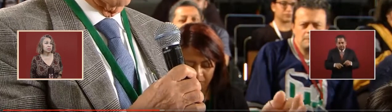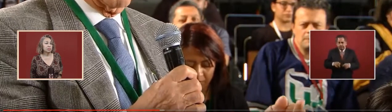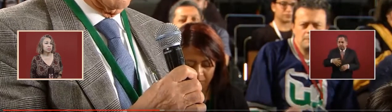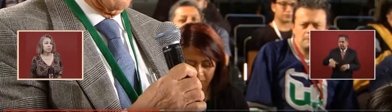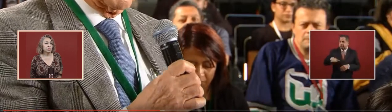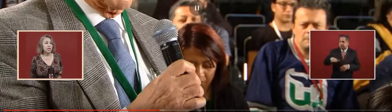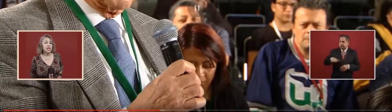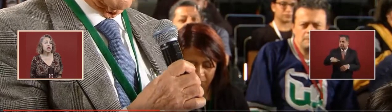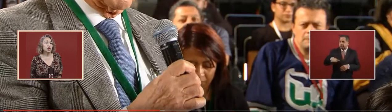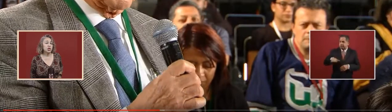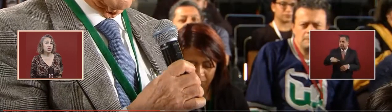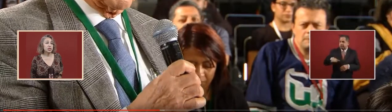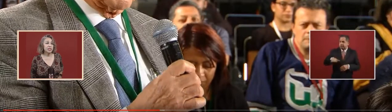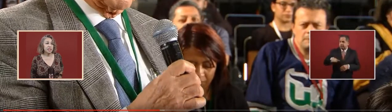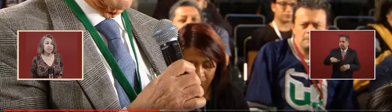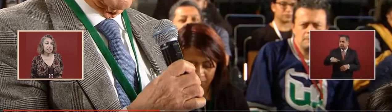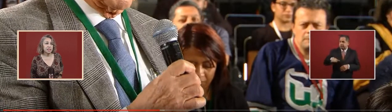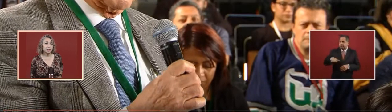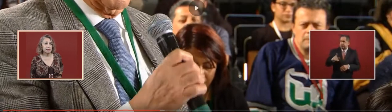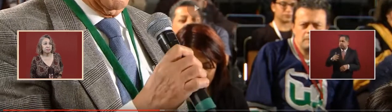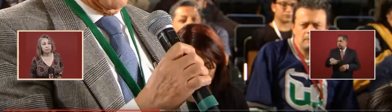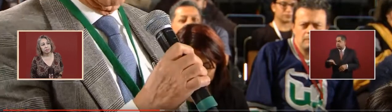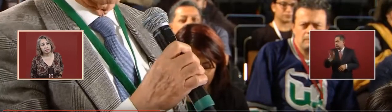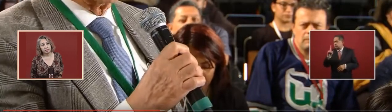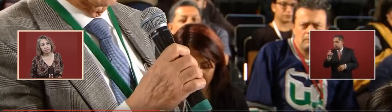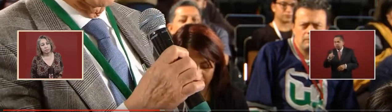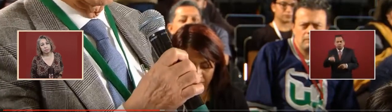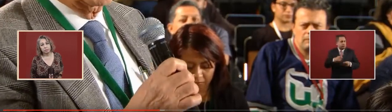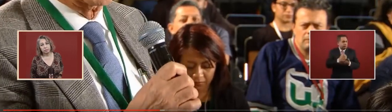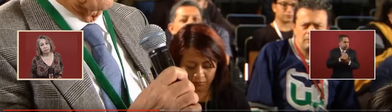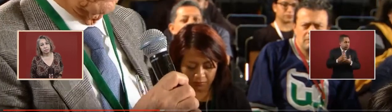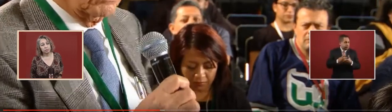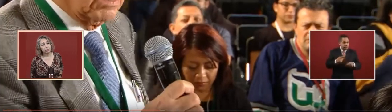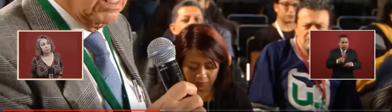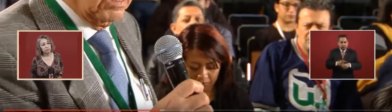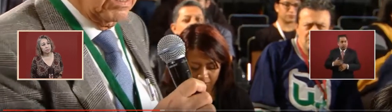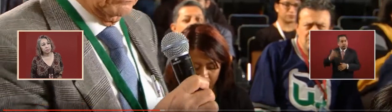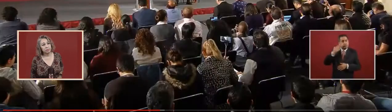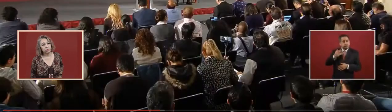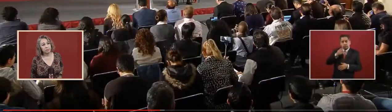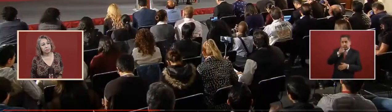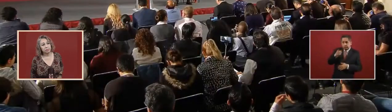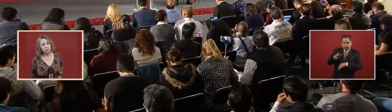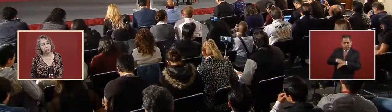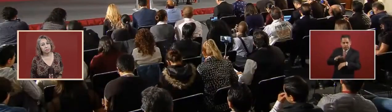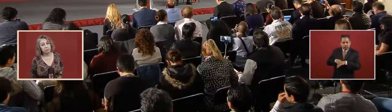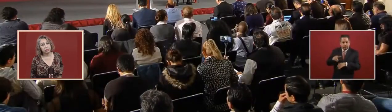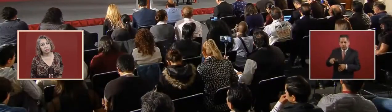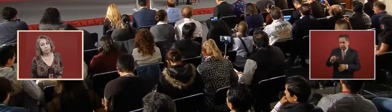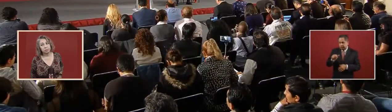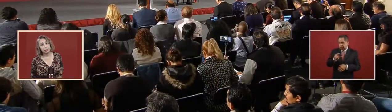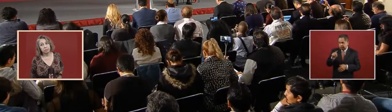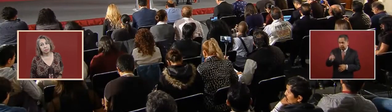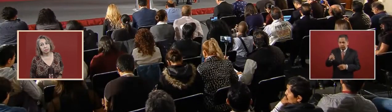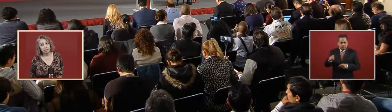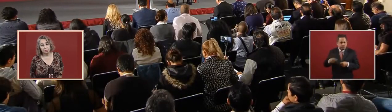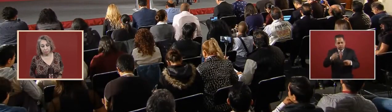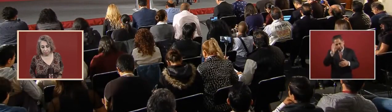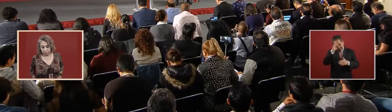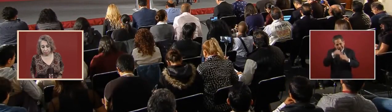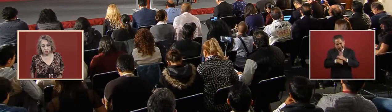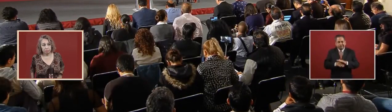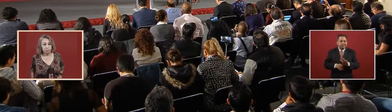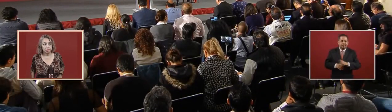curar enfermedades. And to cure diseases. Cuando le sugerían al señor Río Arronte que diera algo para la ciencia, decía,